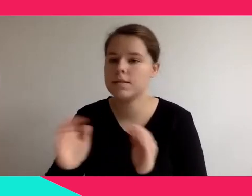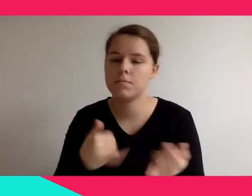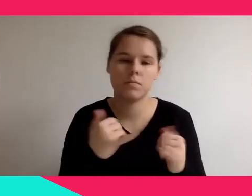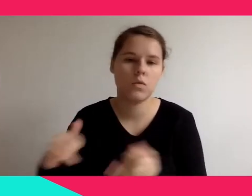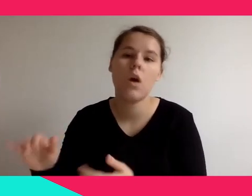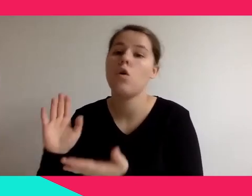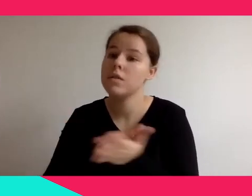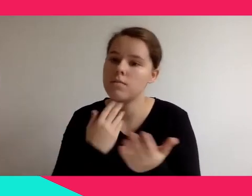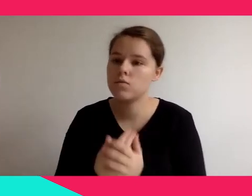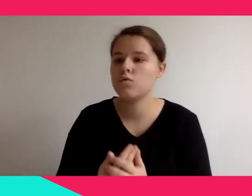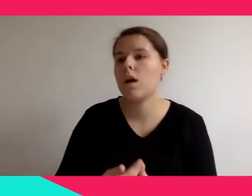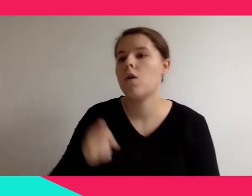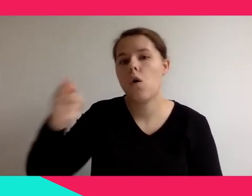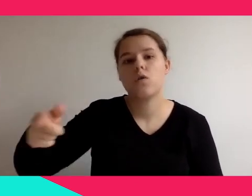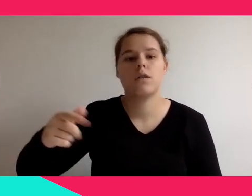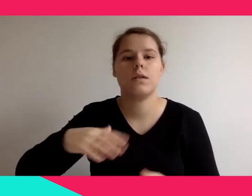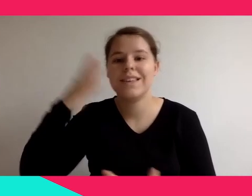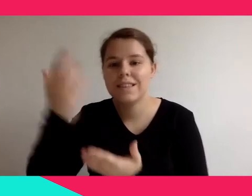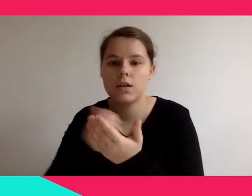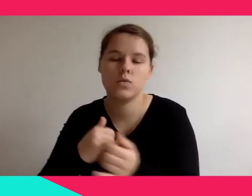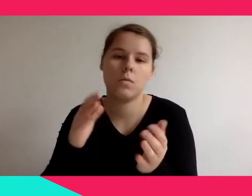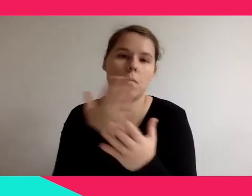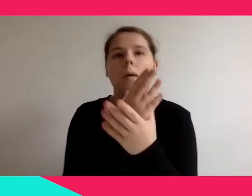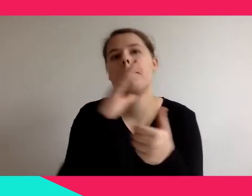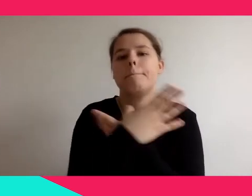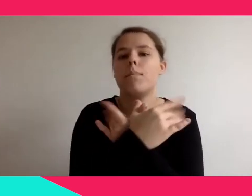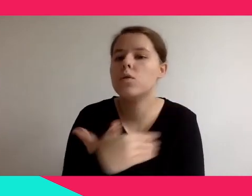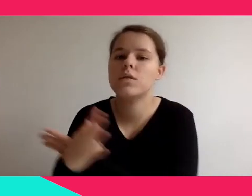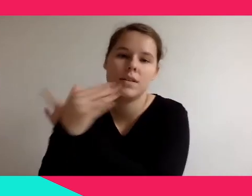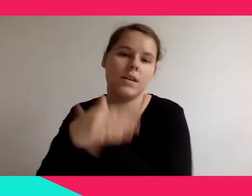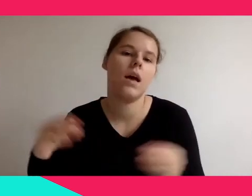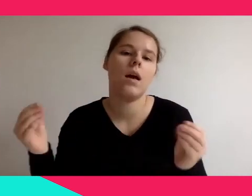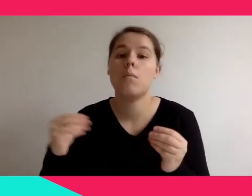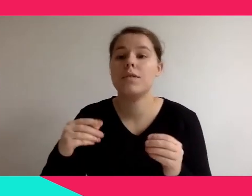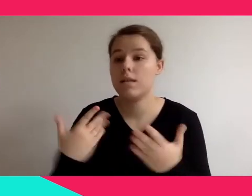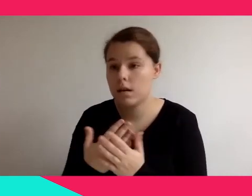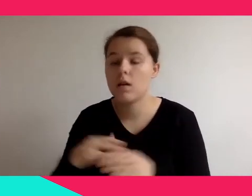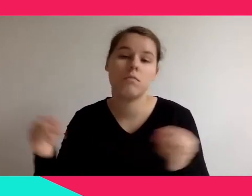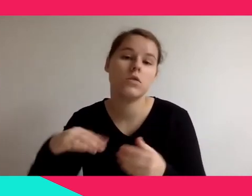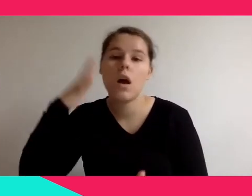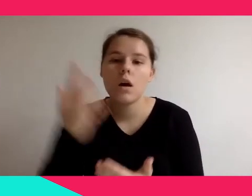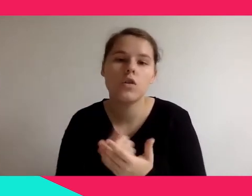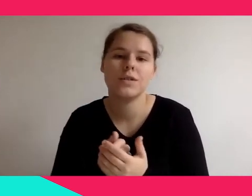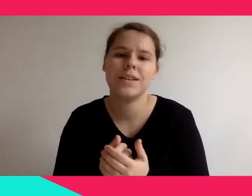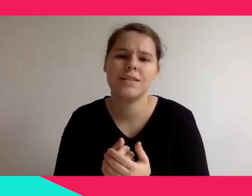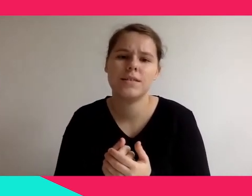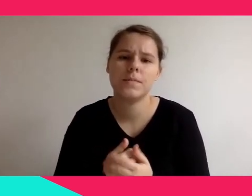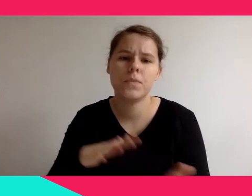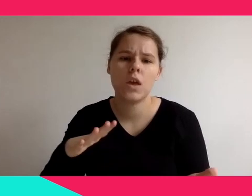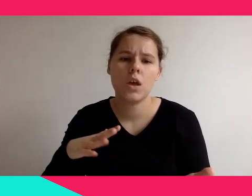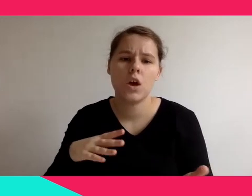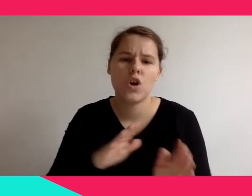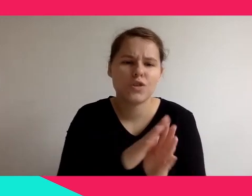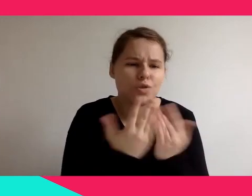one else except for one curator has ever seen these prints before. For me, this is super fascinating